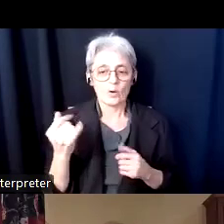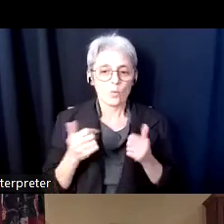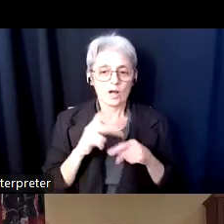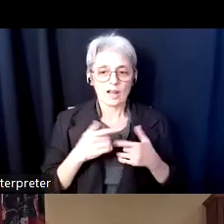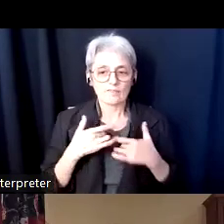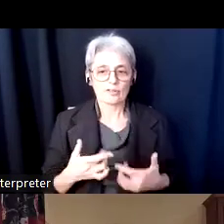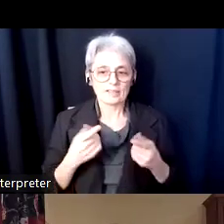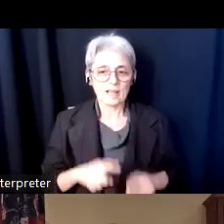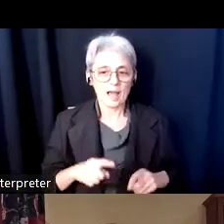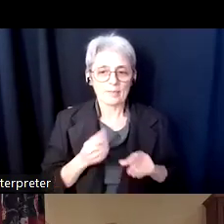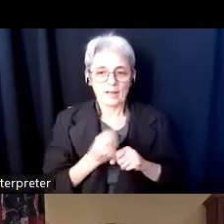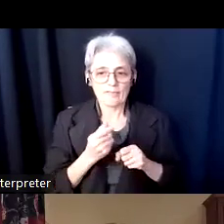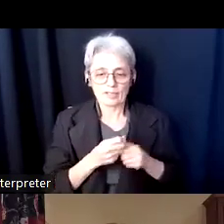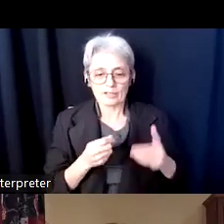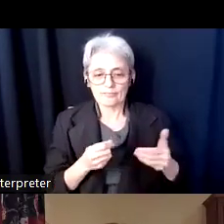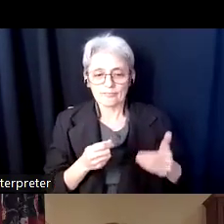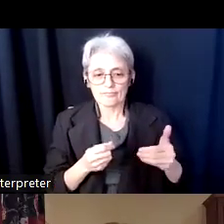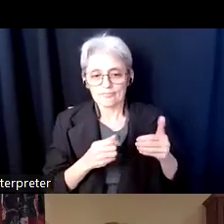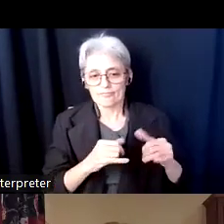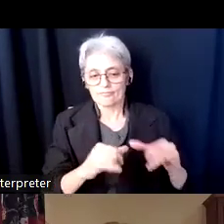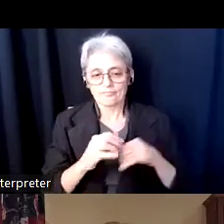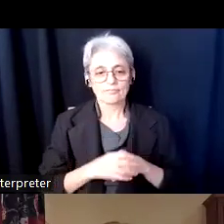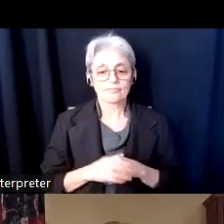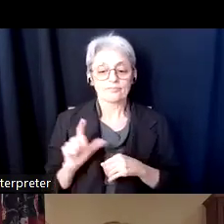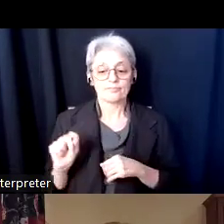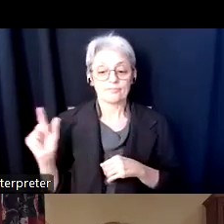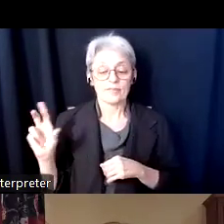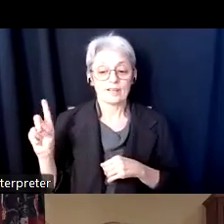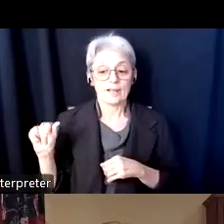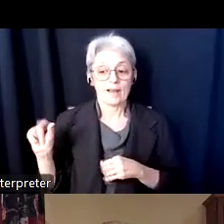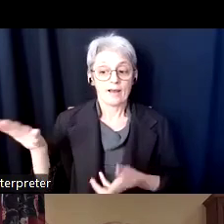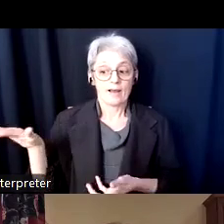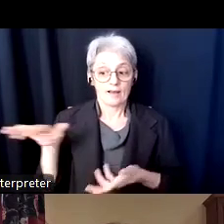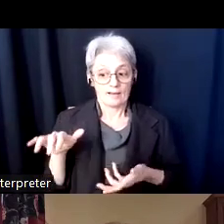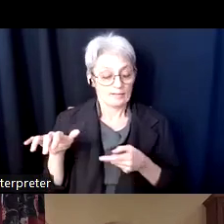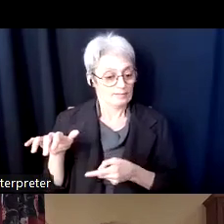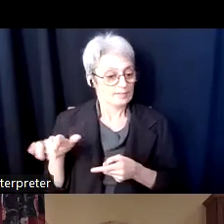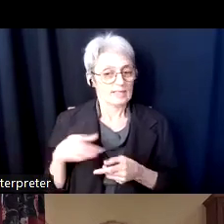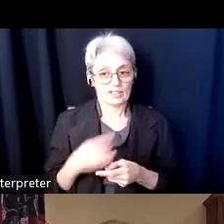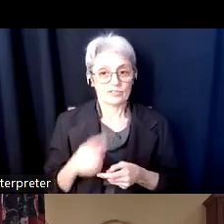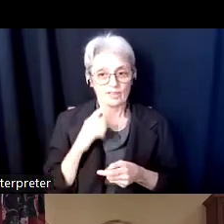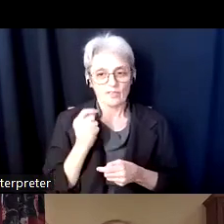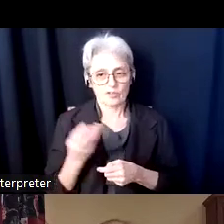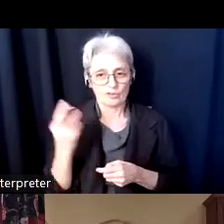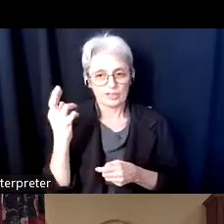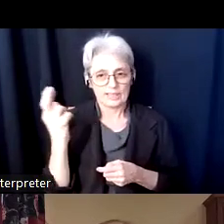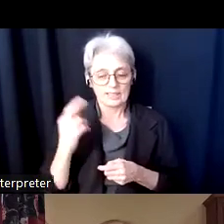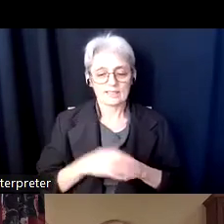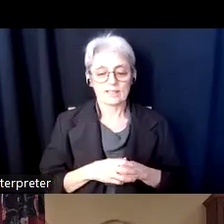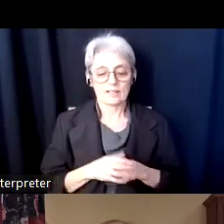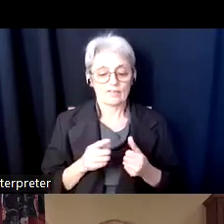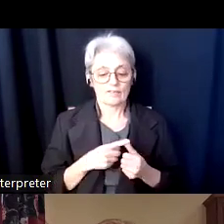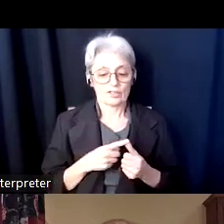The data that we collected in 2023 is notable for a couple of reasons. One, it was the first time we did